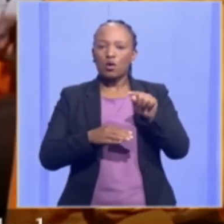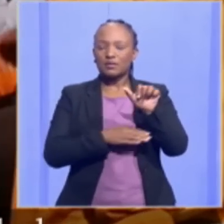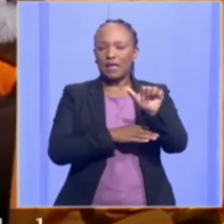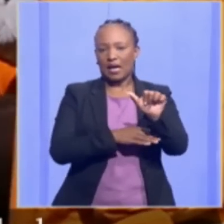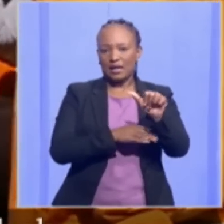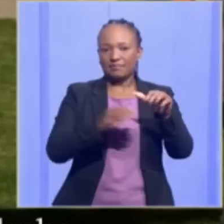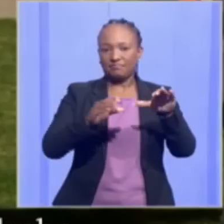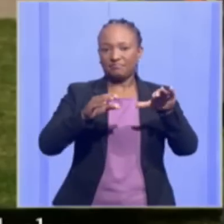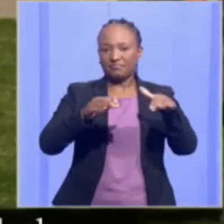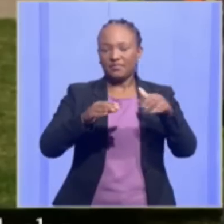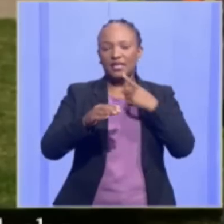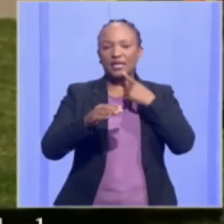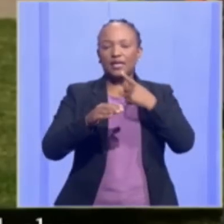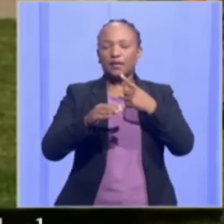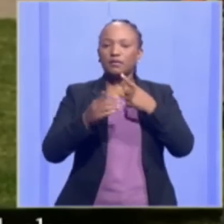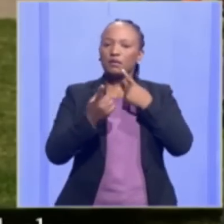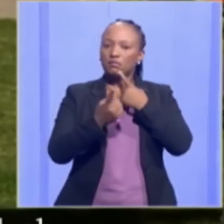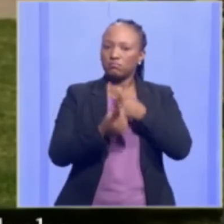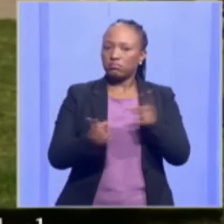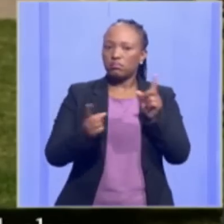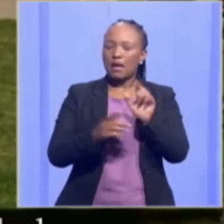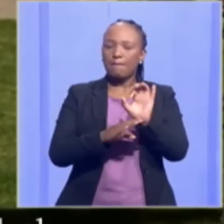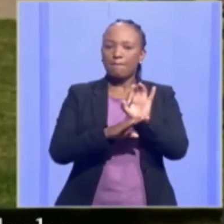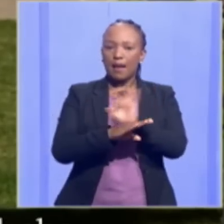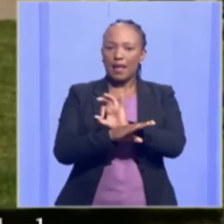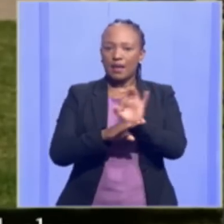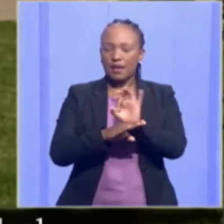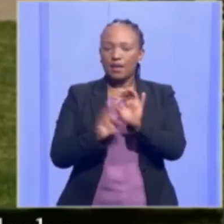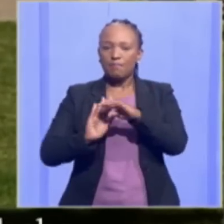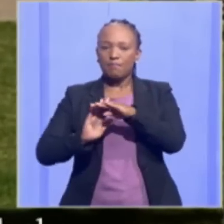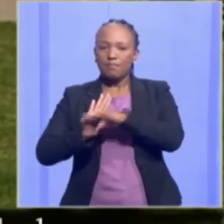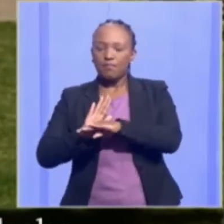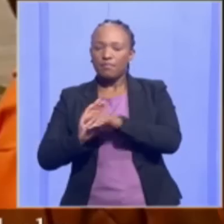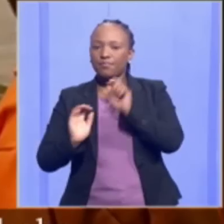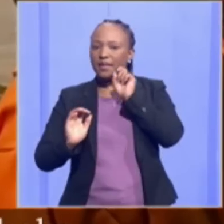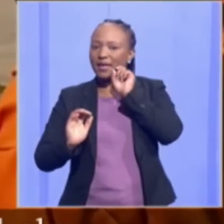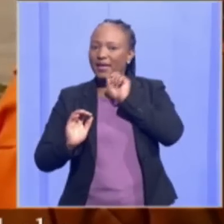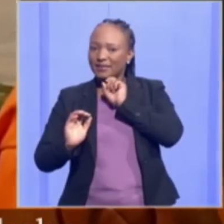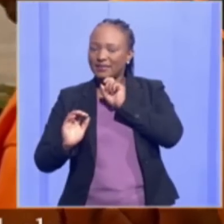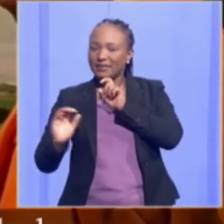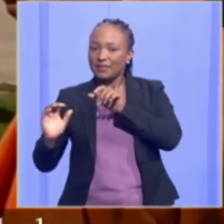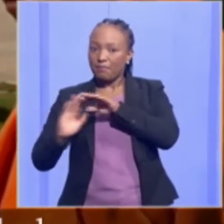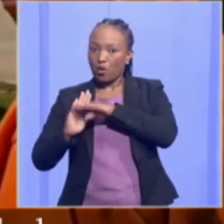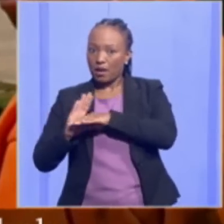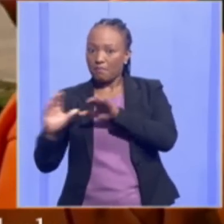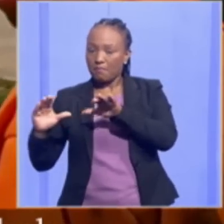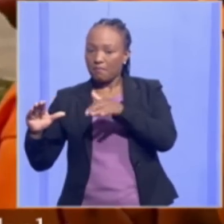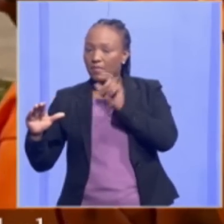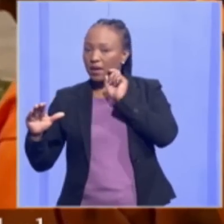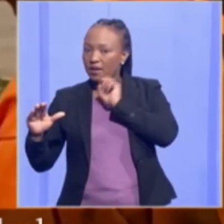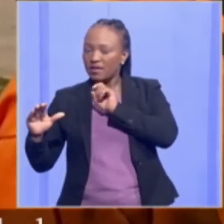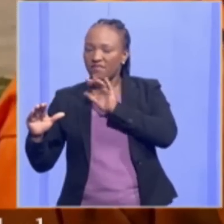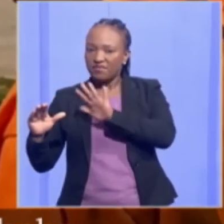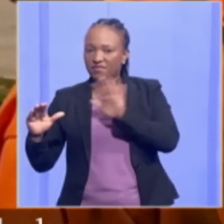phatlalatso ya hore morero wa yona ke ho fokotsa lenane la batho ba lenaneong lena ba dilemo di